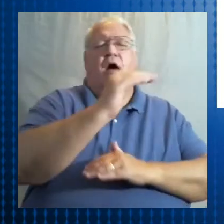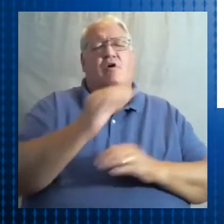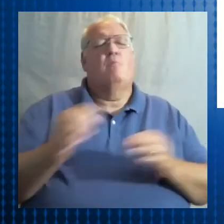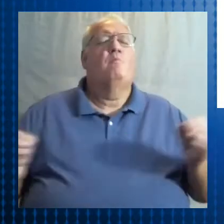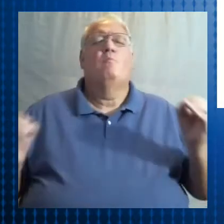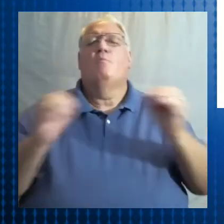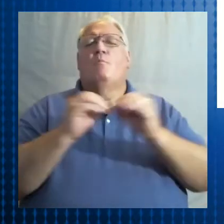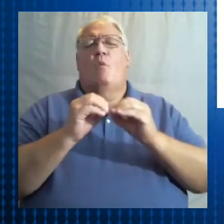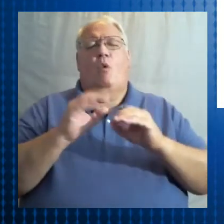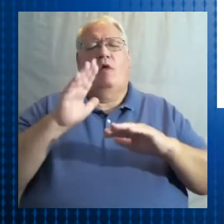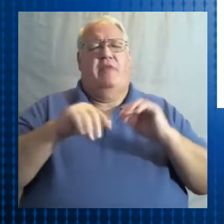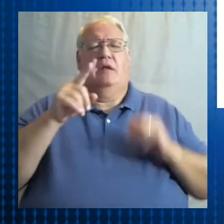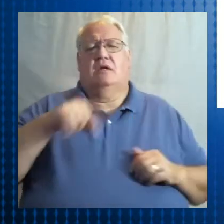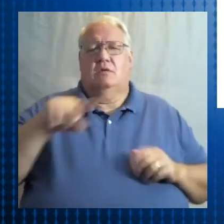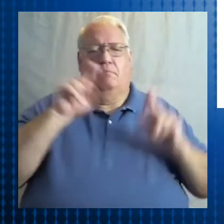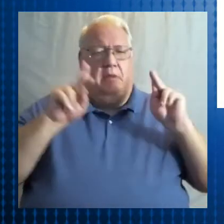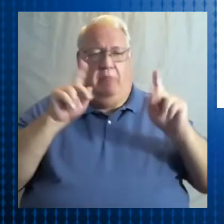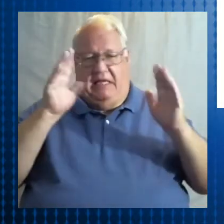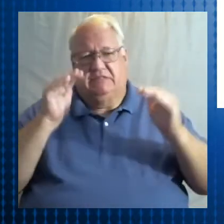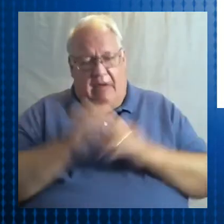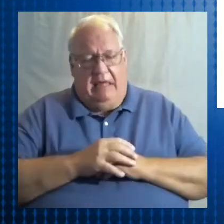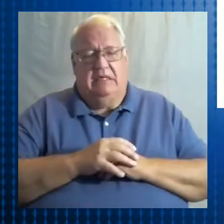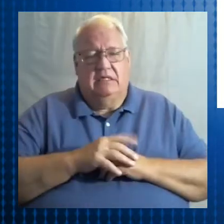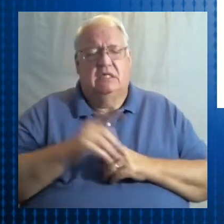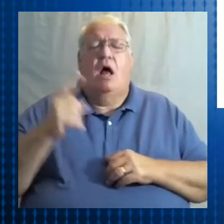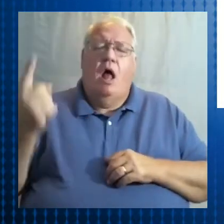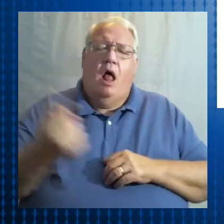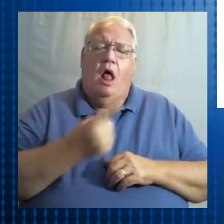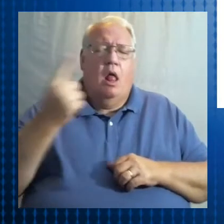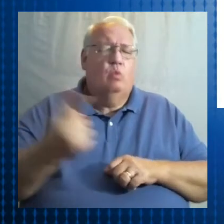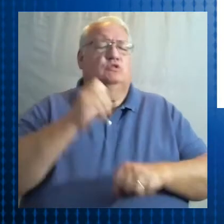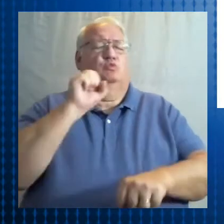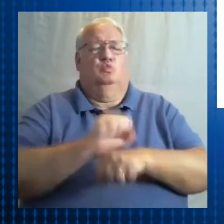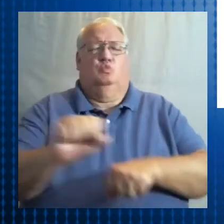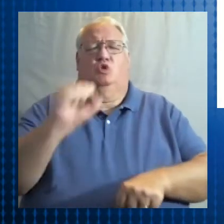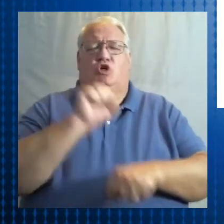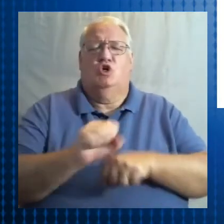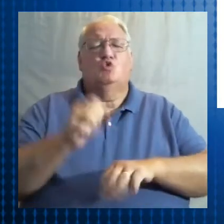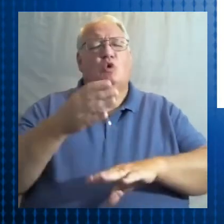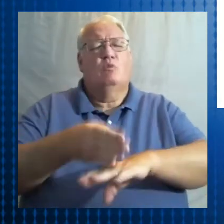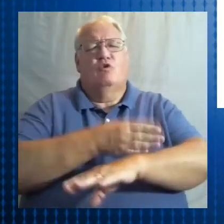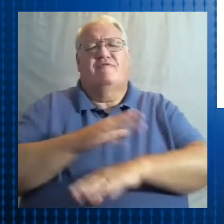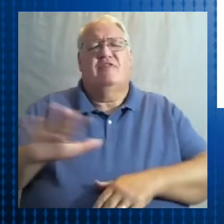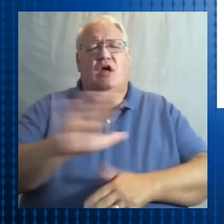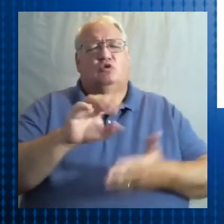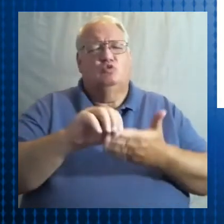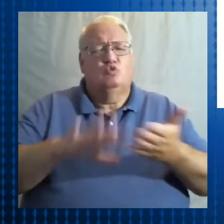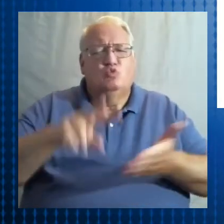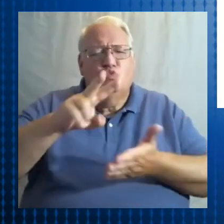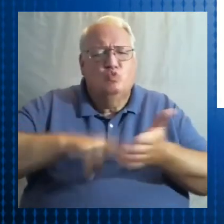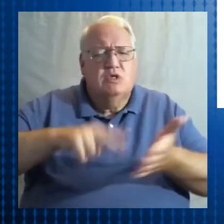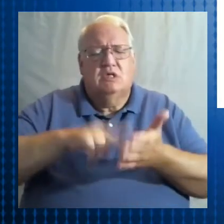for colleagues and students alike. She is constantly working To better her students' reading abilities,